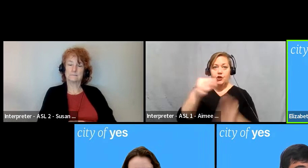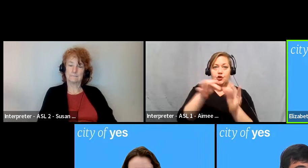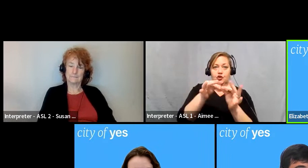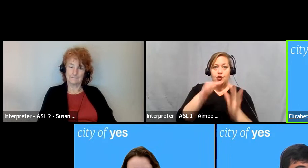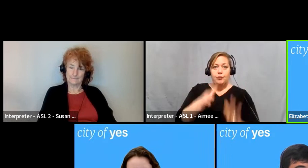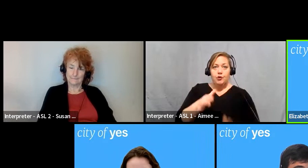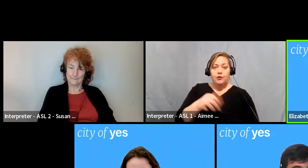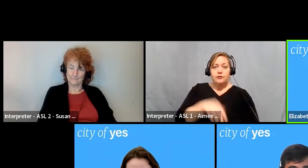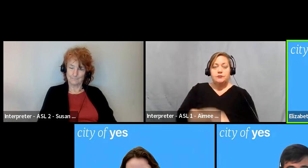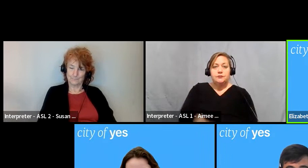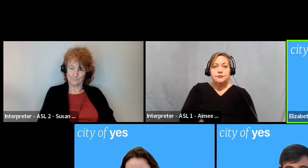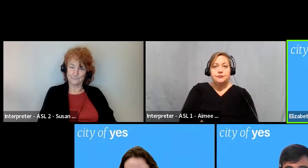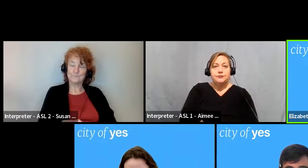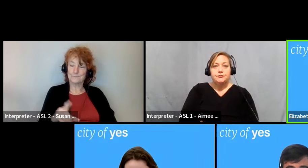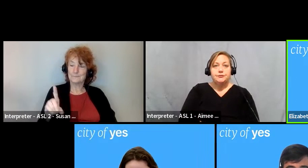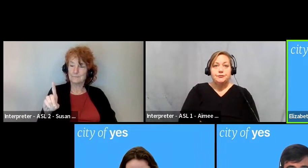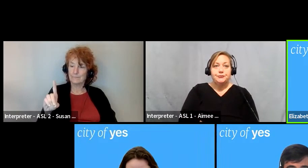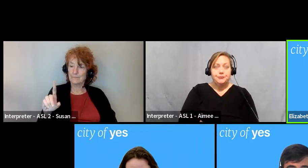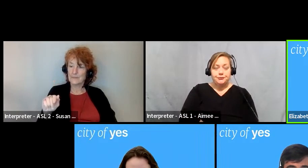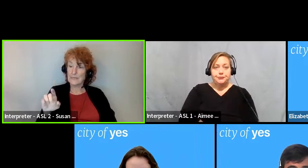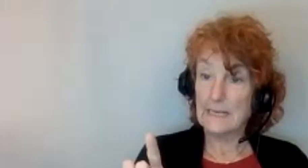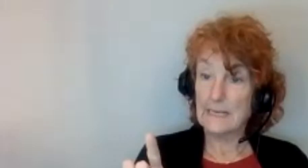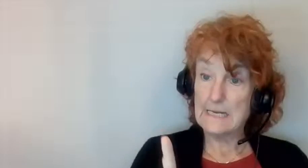David, you should be able to unmute yourself.